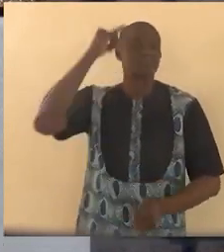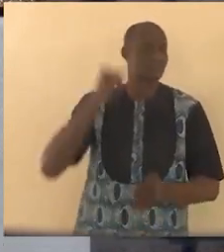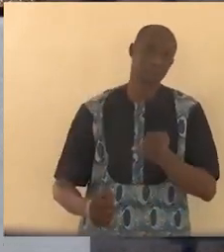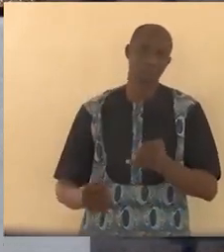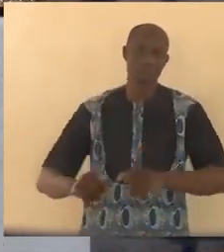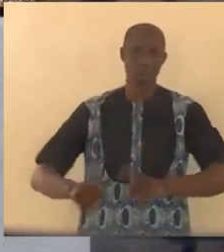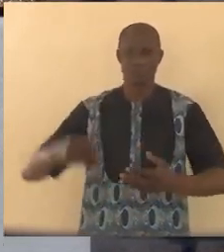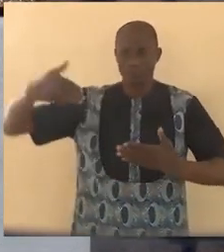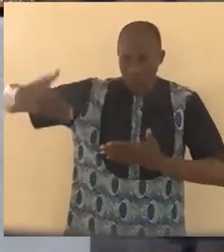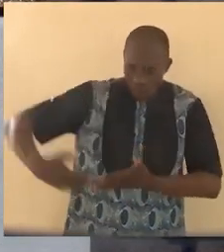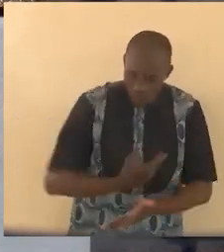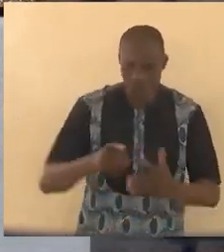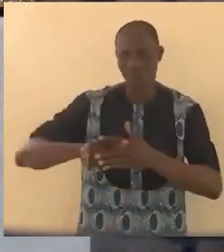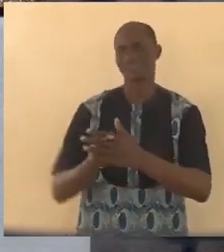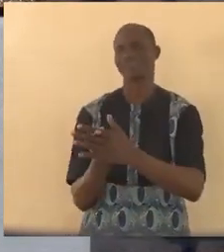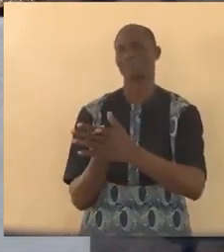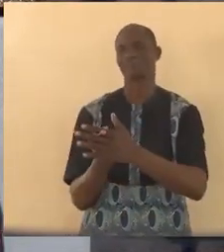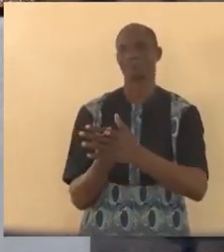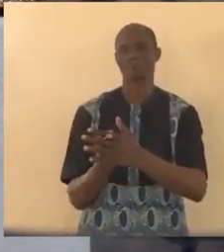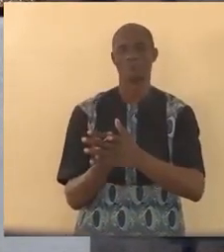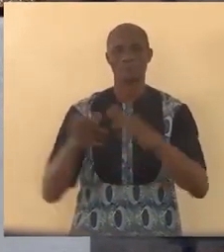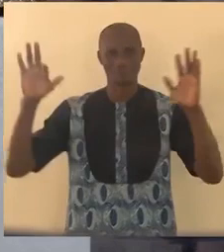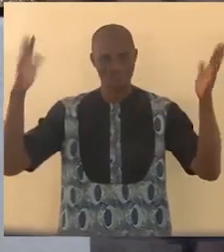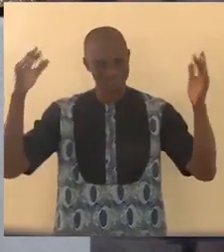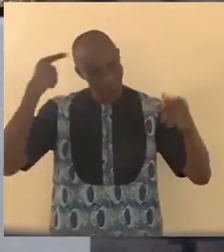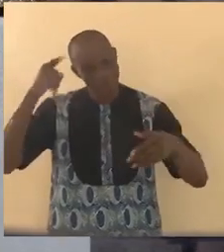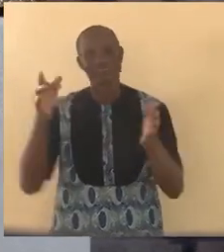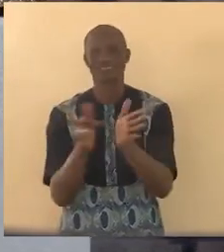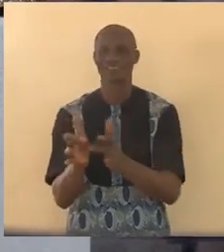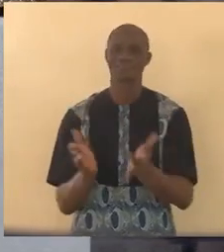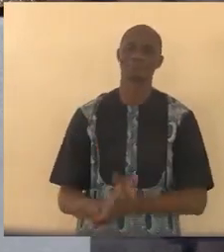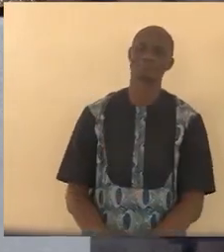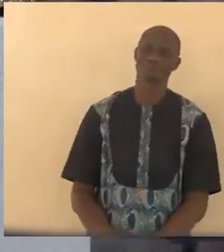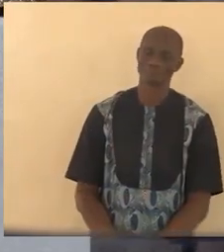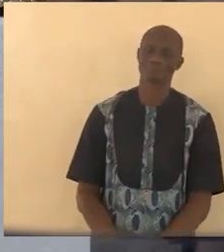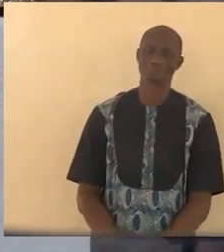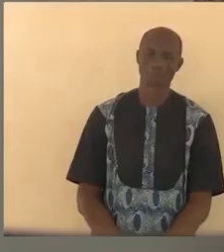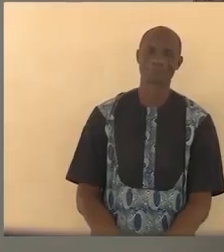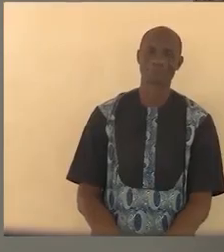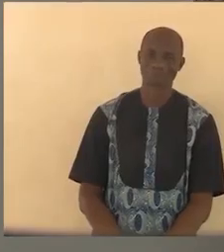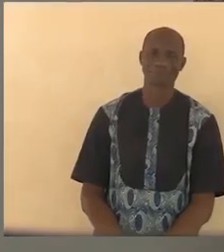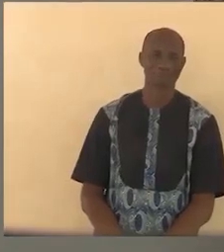the end, but a new beginning. Amen? A round of applause for Jesus.